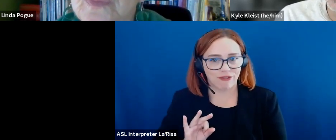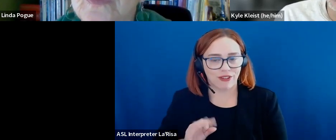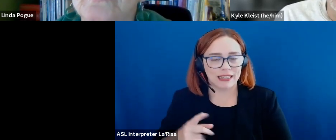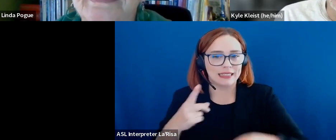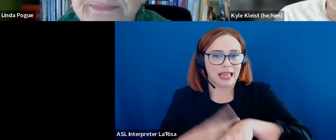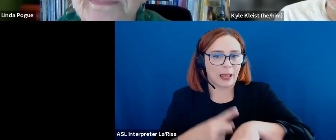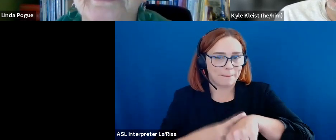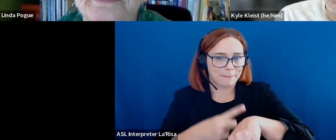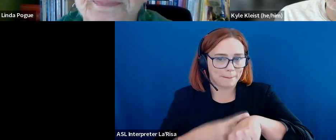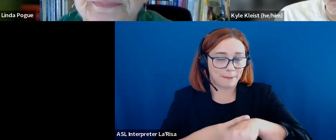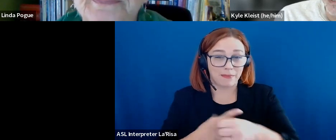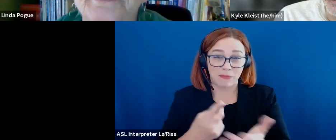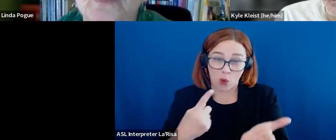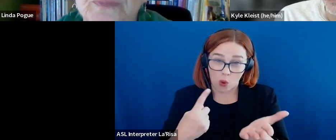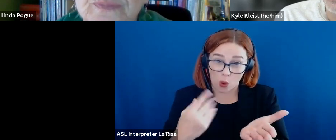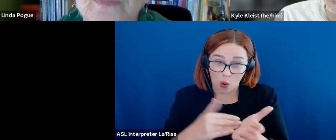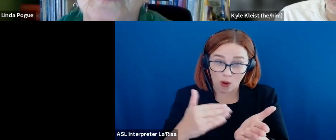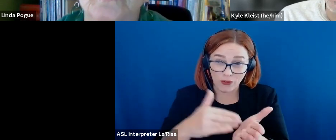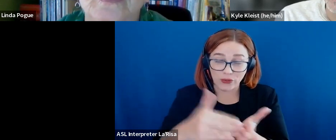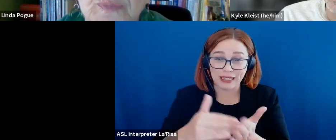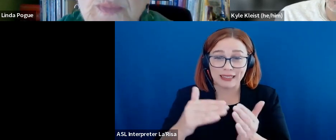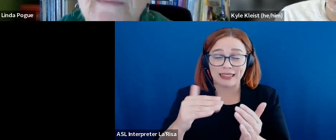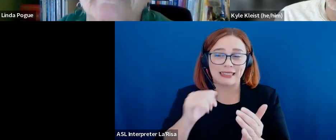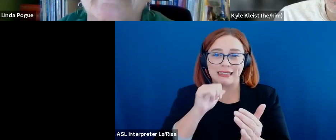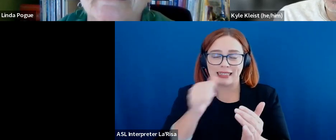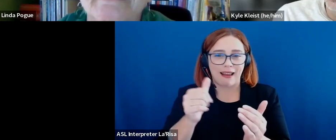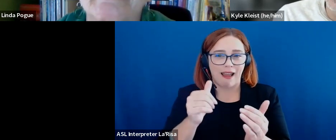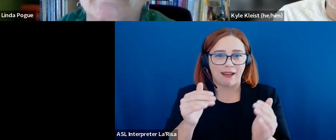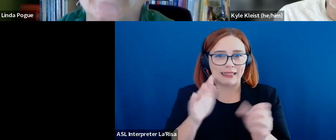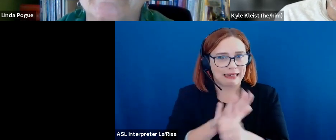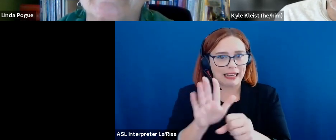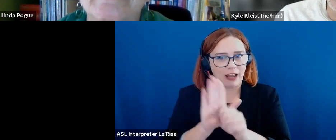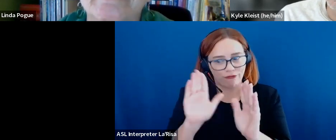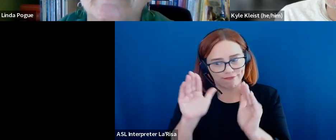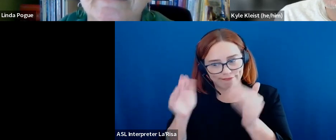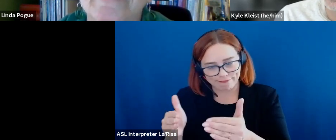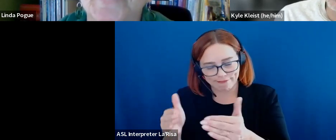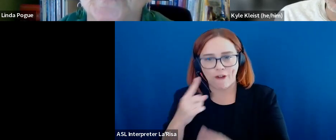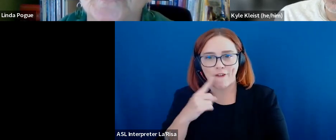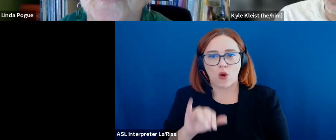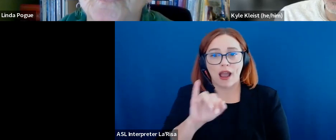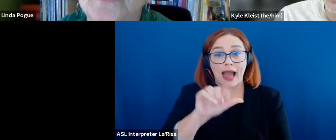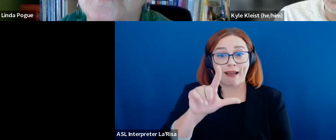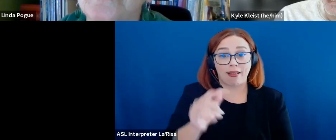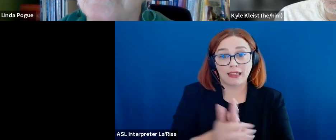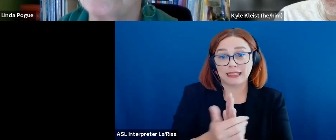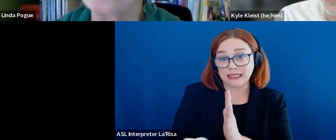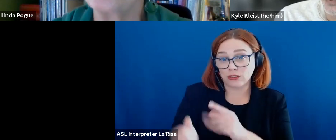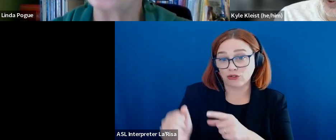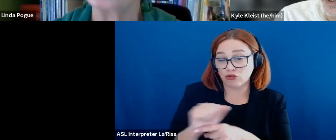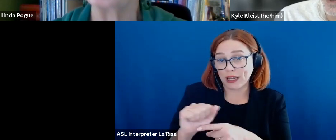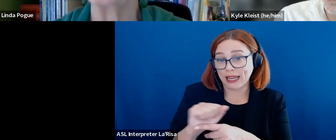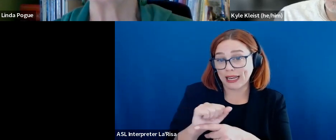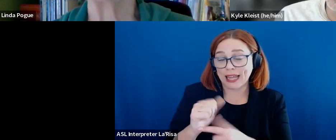seat when you're doing a lot of IL skills training, when you're doing a lot of, some SILs are doing some